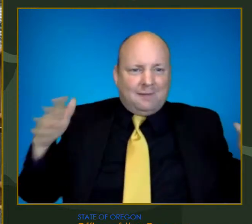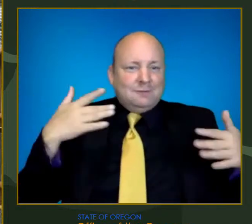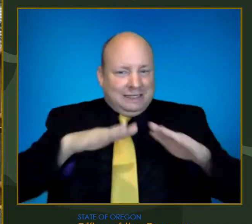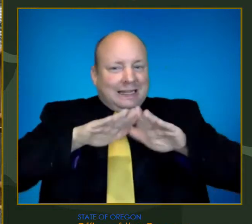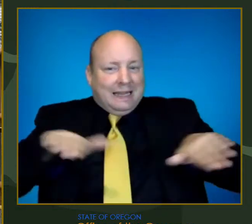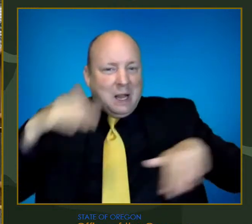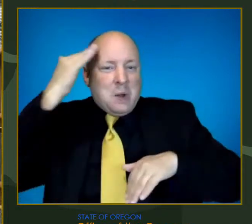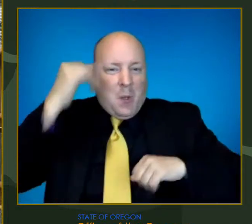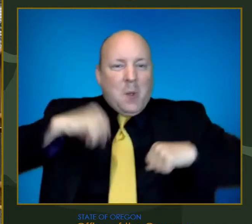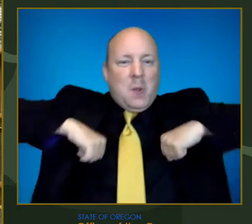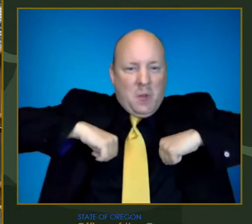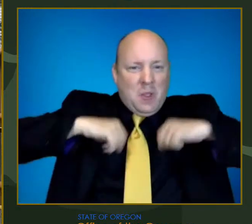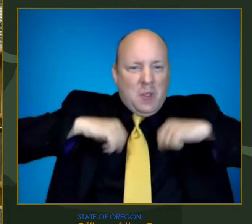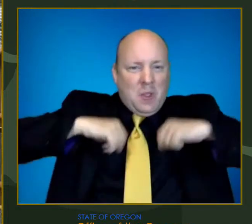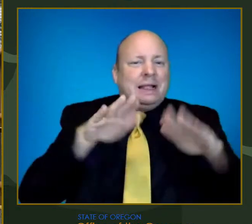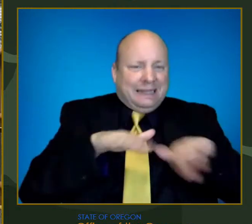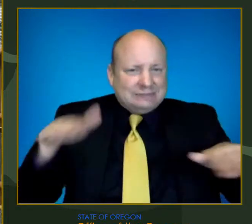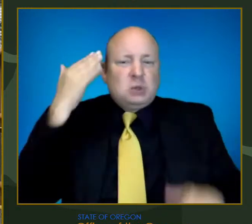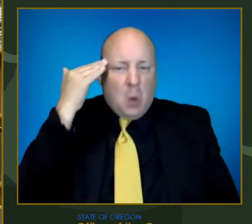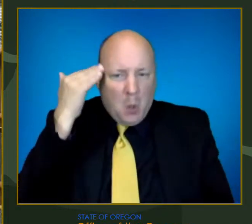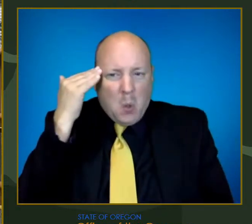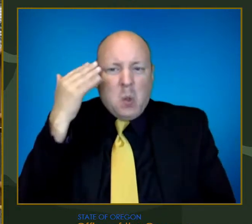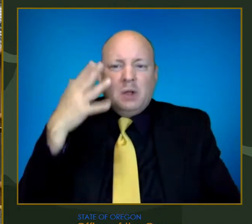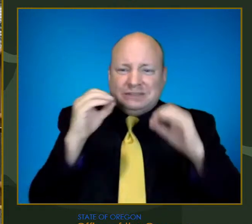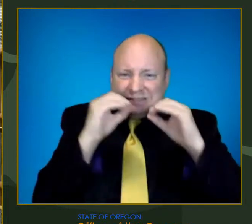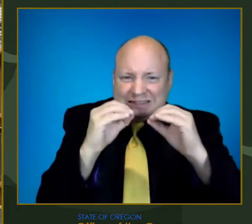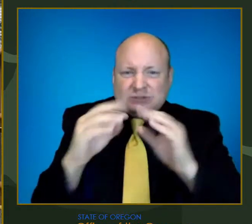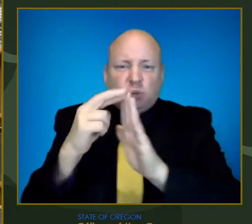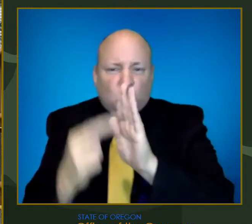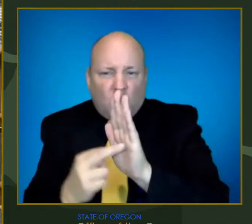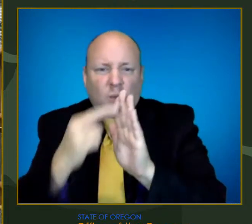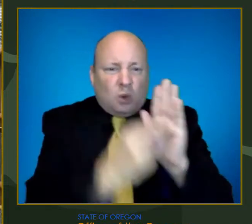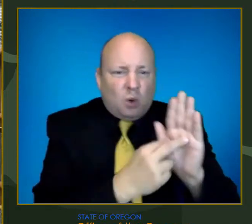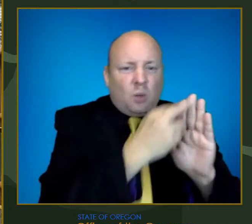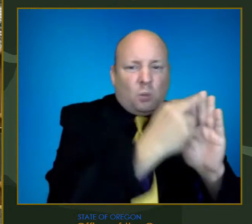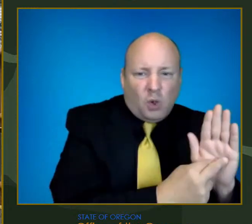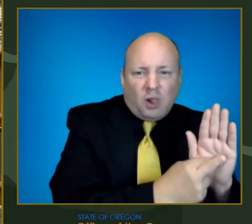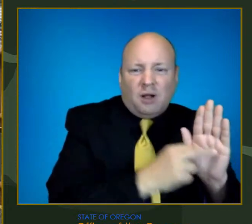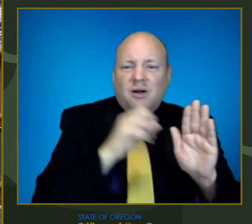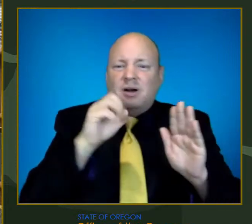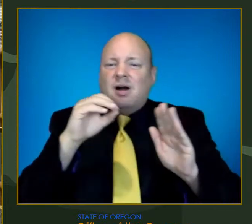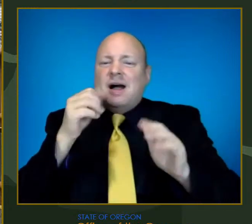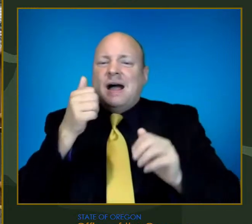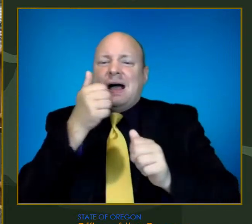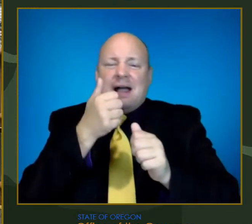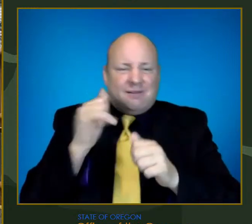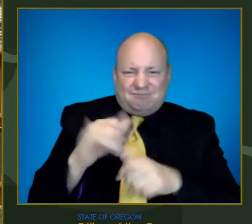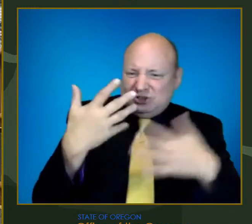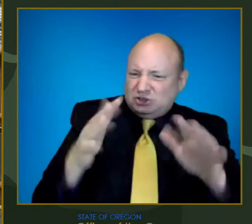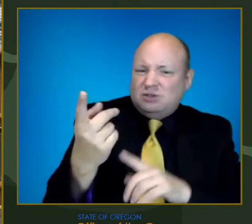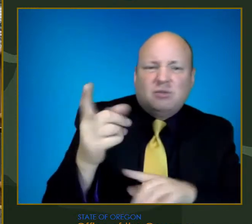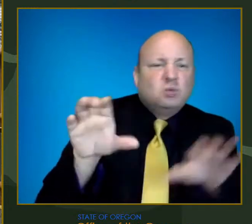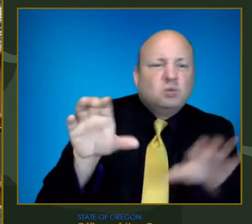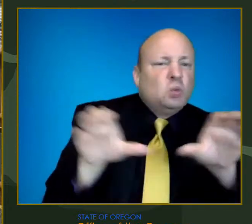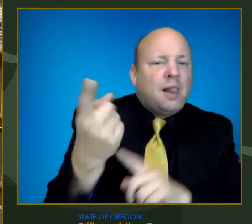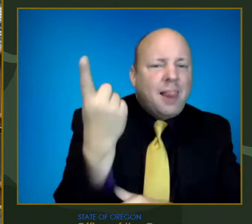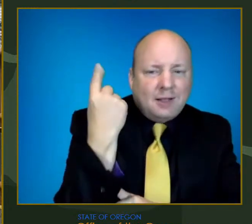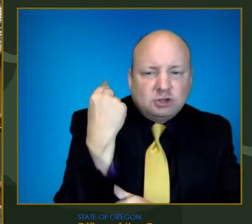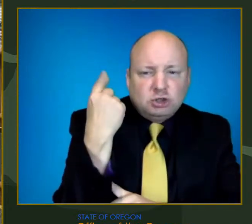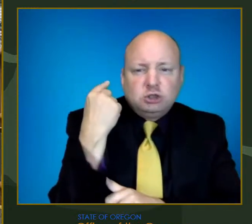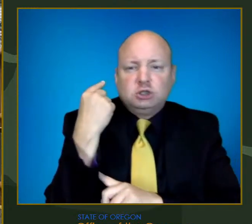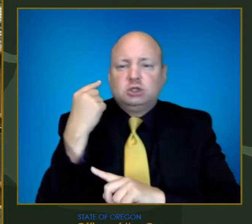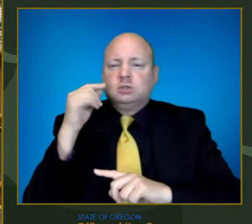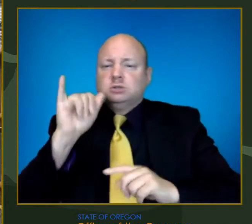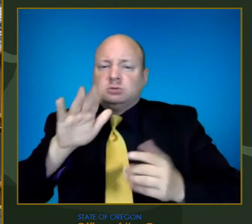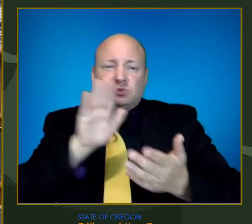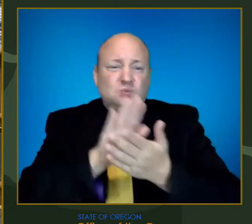new protocols. We did that last year. We saw very little transmission of COVID-19 on school sites, even though COVID-19